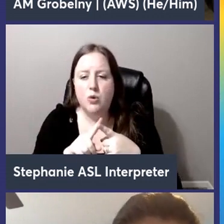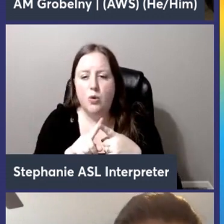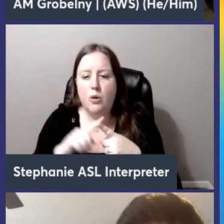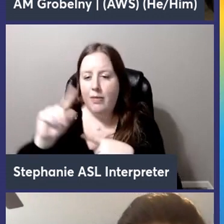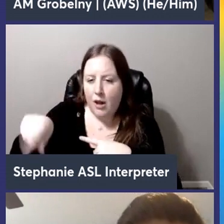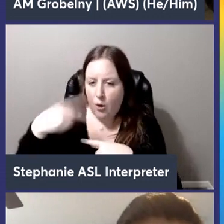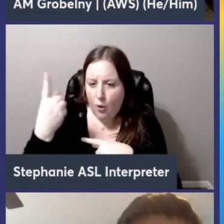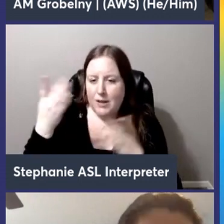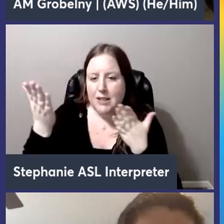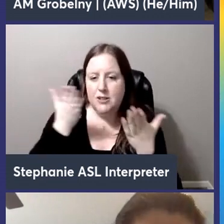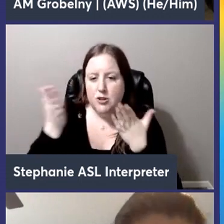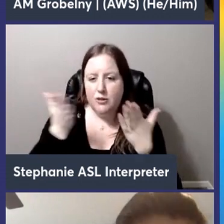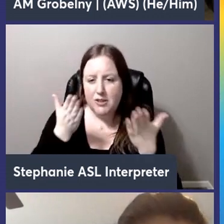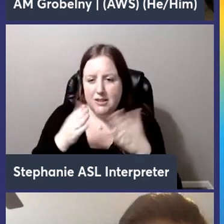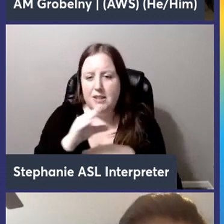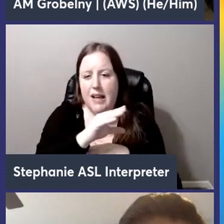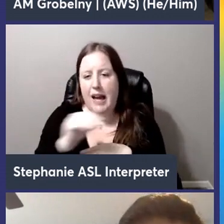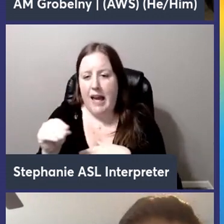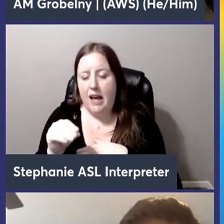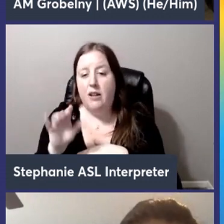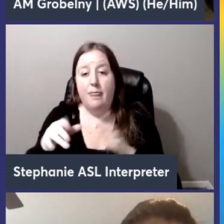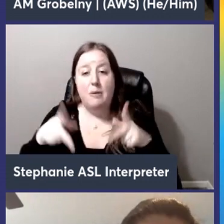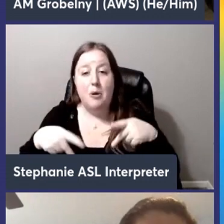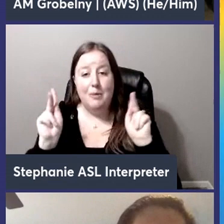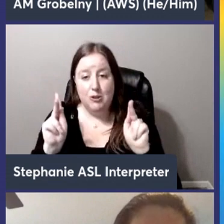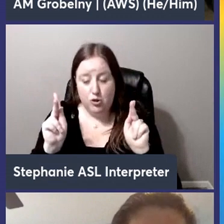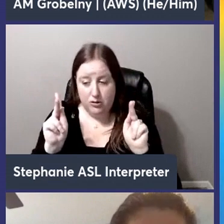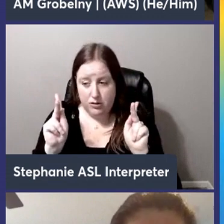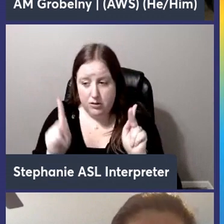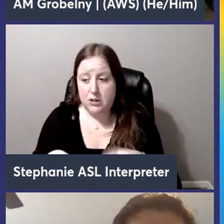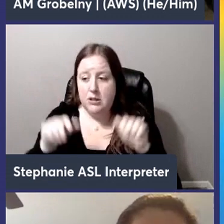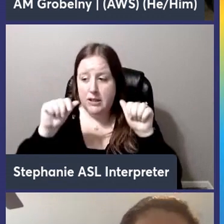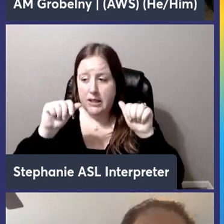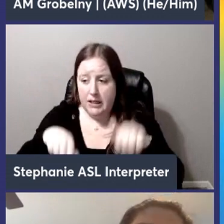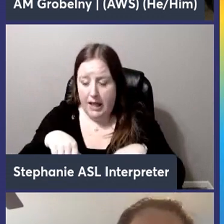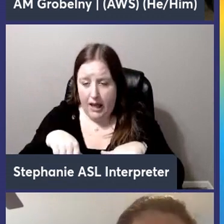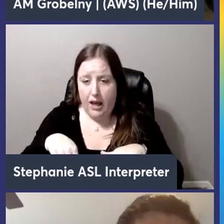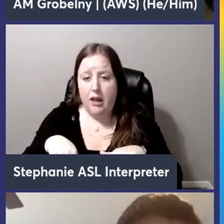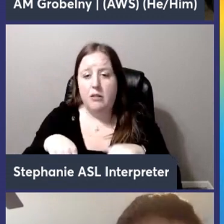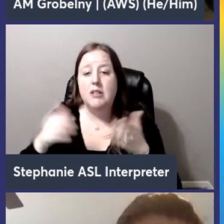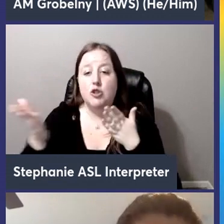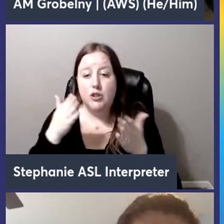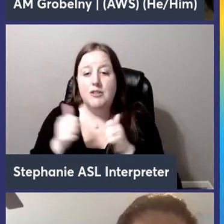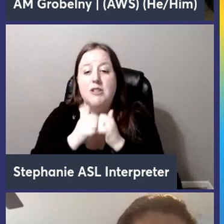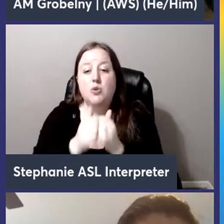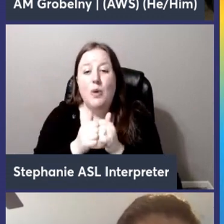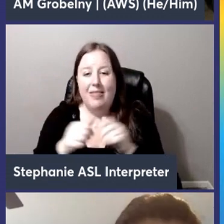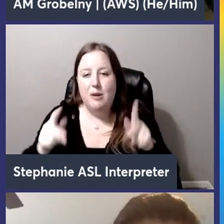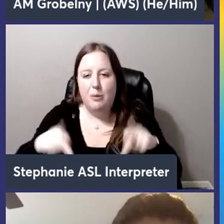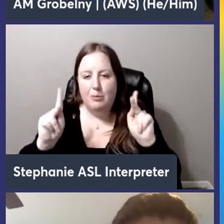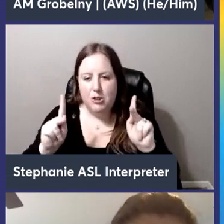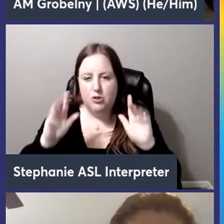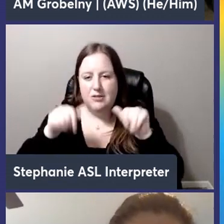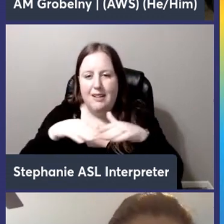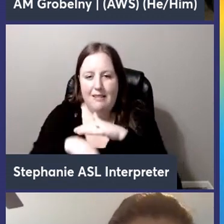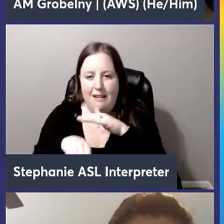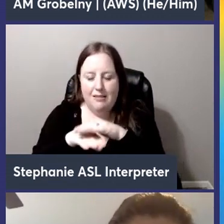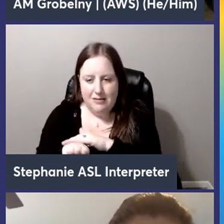the services and the given permissions, you know, are able to services with the given permissions are able to